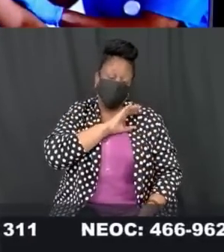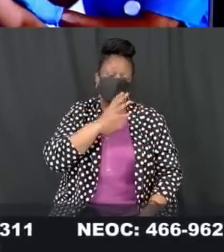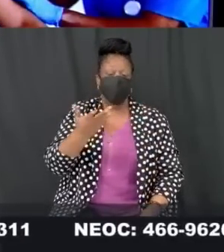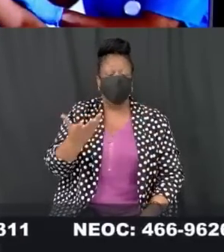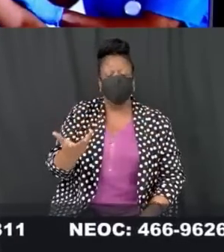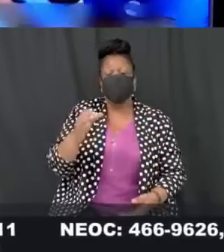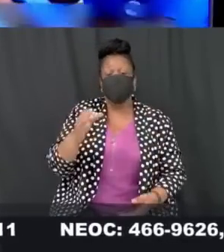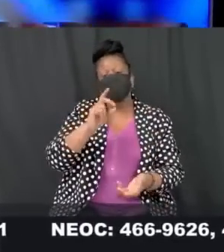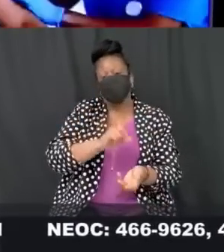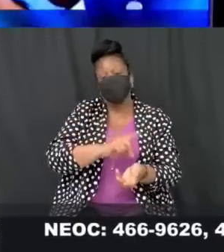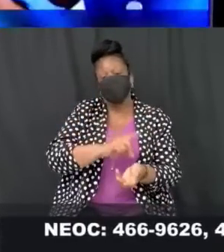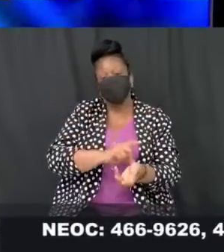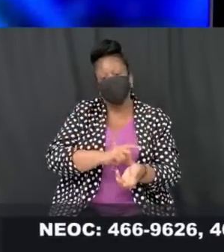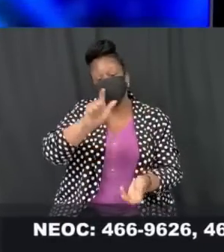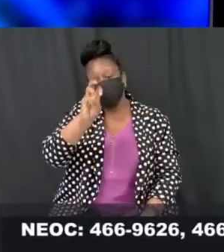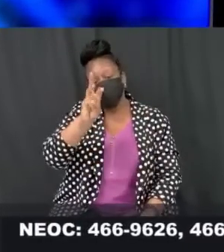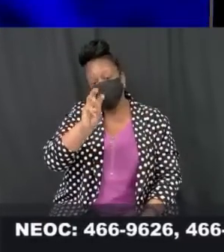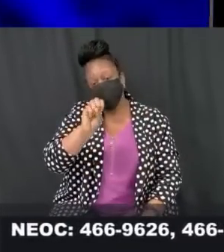Medical Officer,